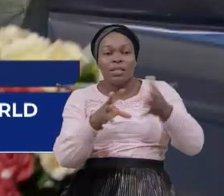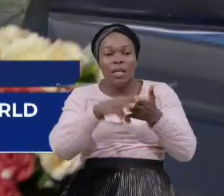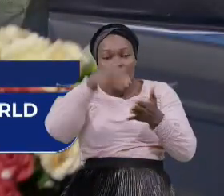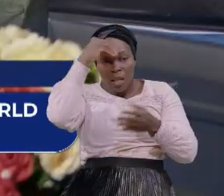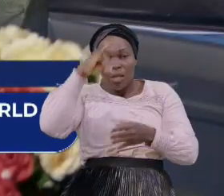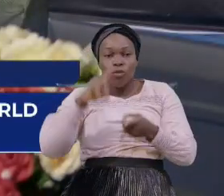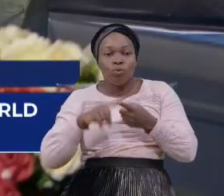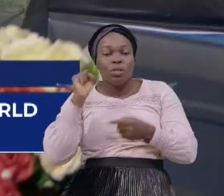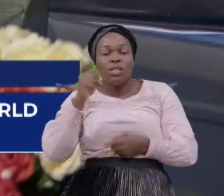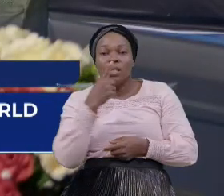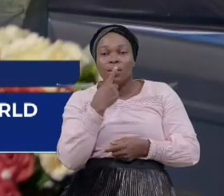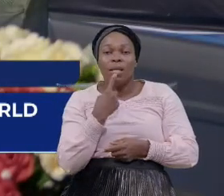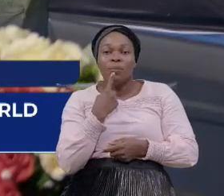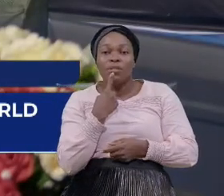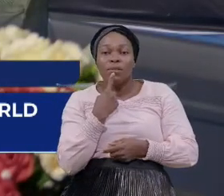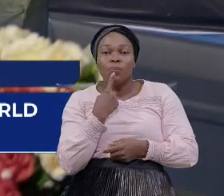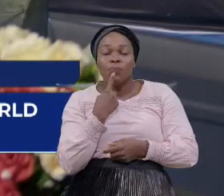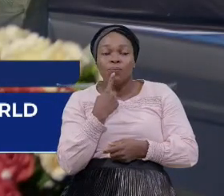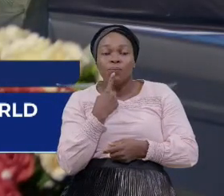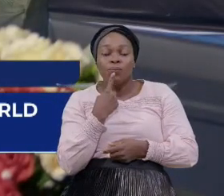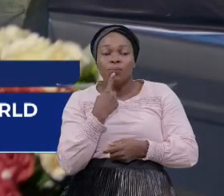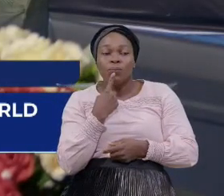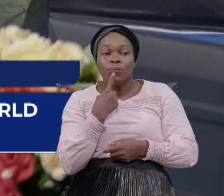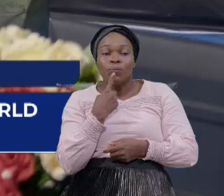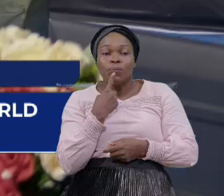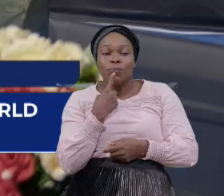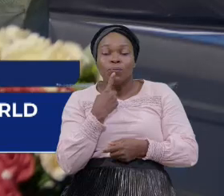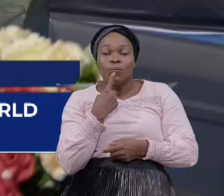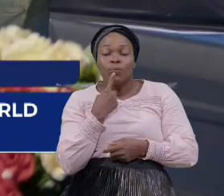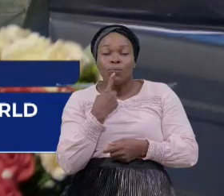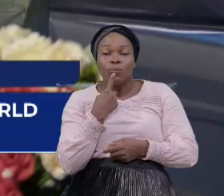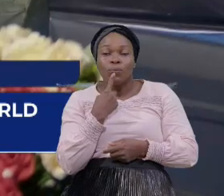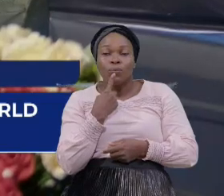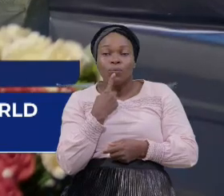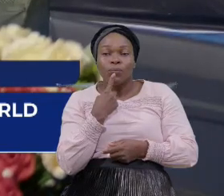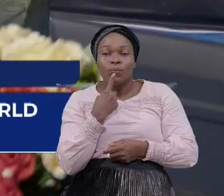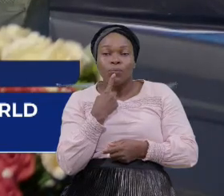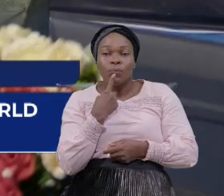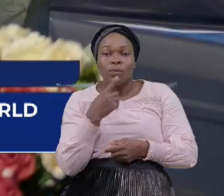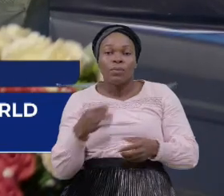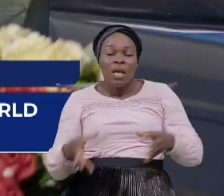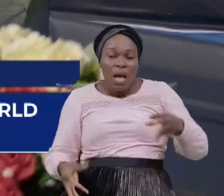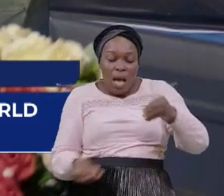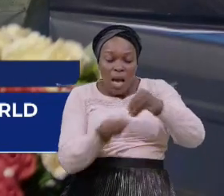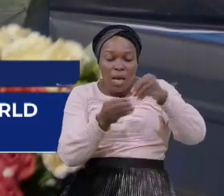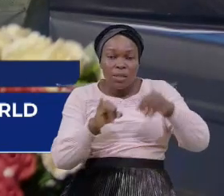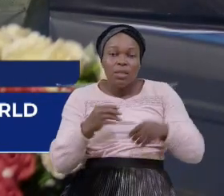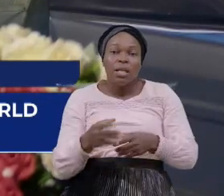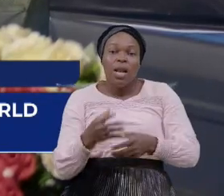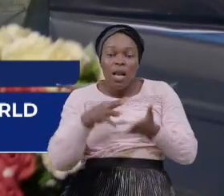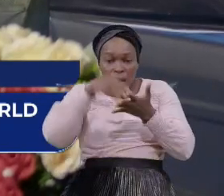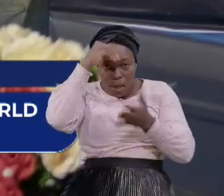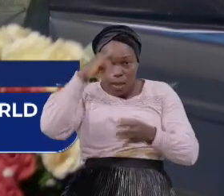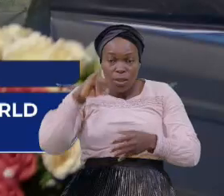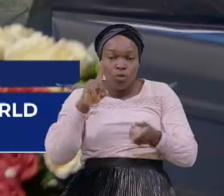that it addeth learning to his lips. Added learning to his lips.